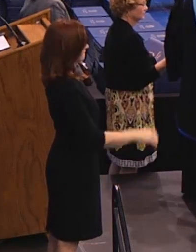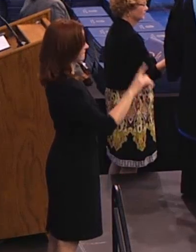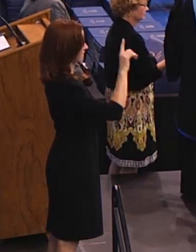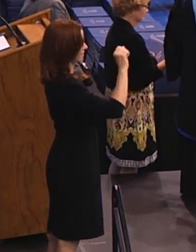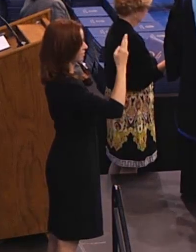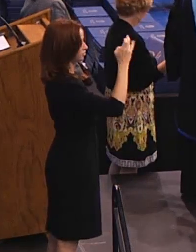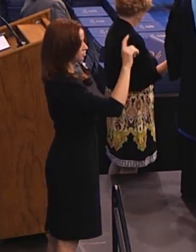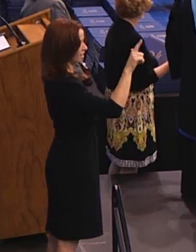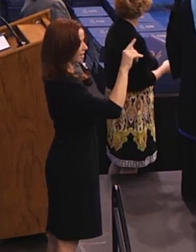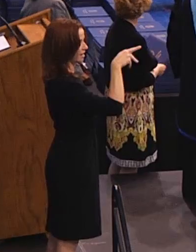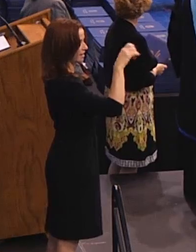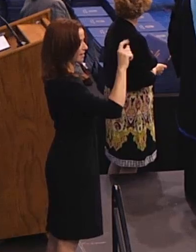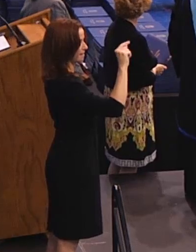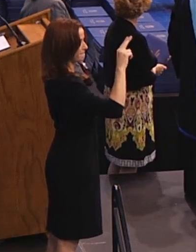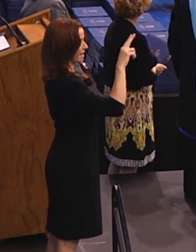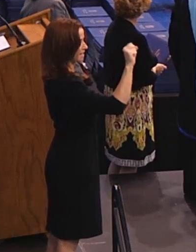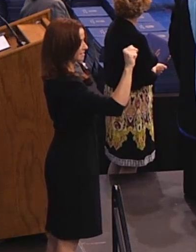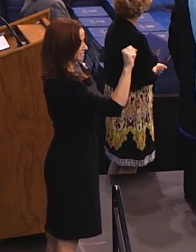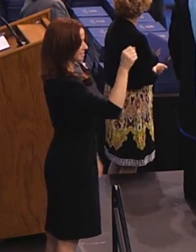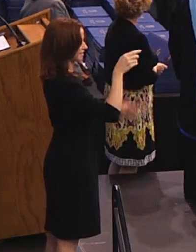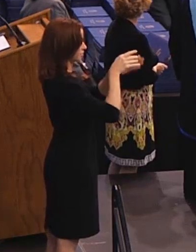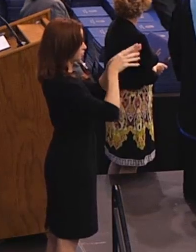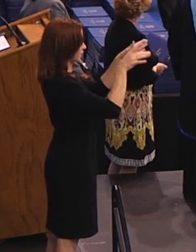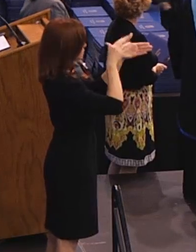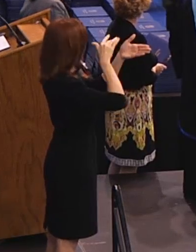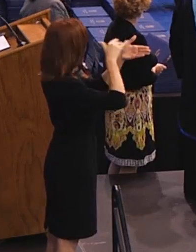Michelle Elizabeth Pettis, General Studies.